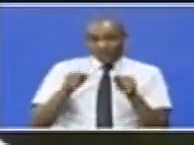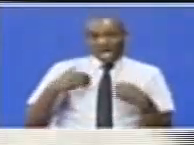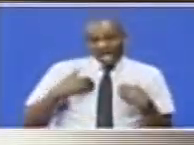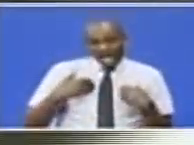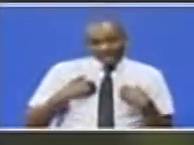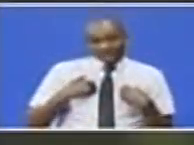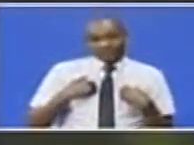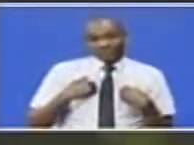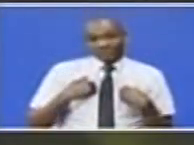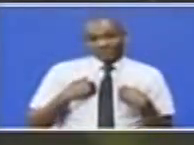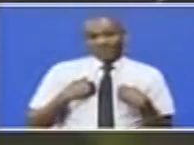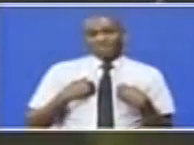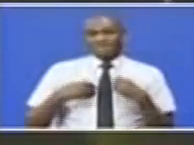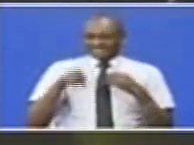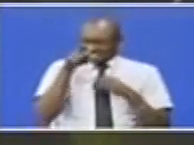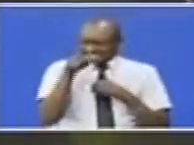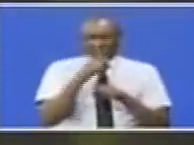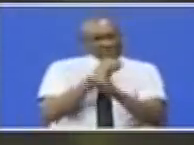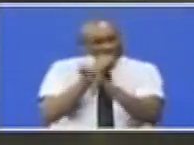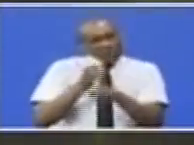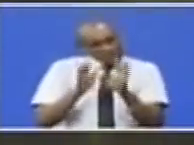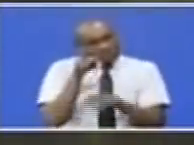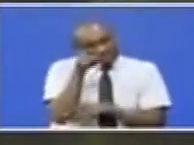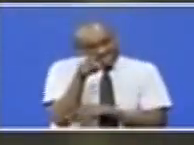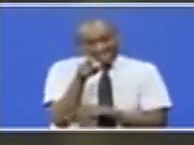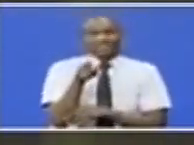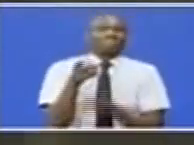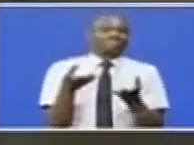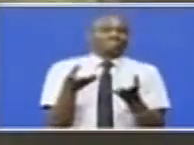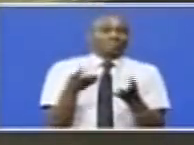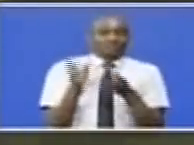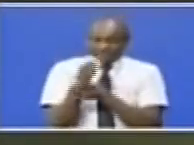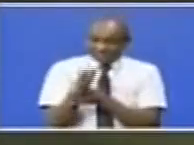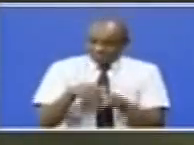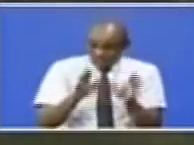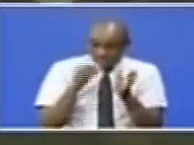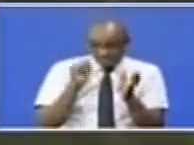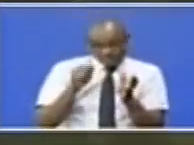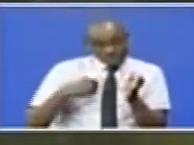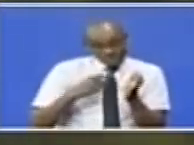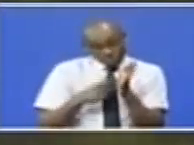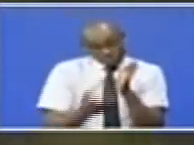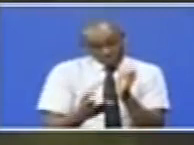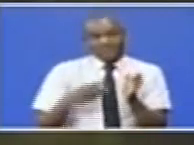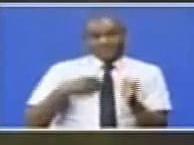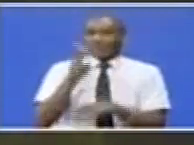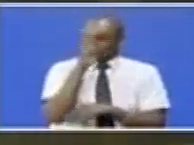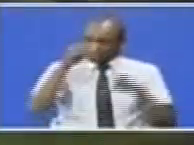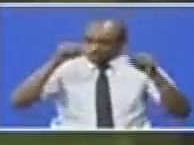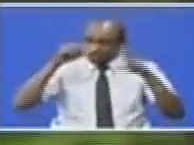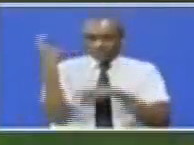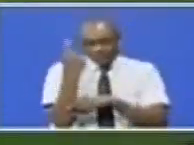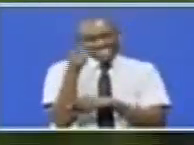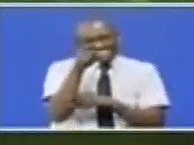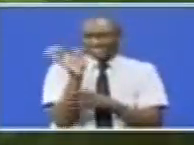that's worth half a million. The primary health preventive measure in ornamental fish culture and breeding is proper management of water quality,